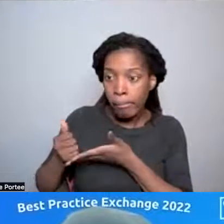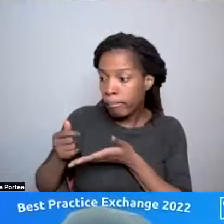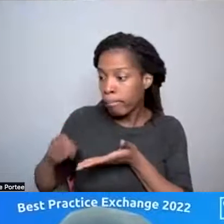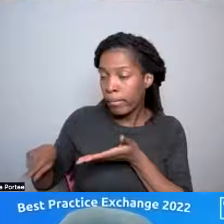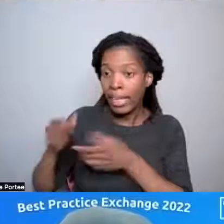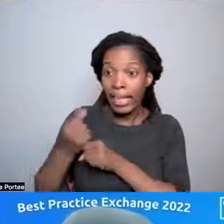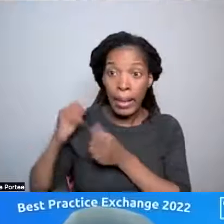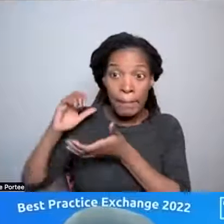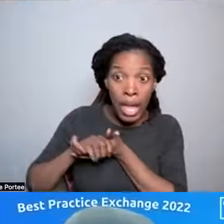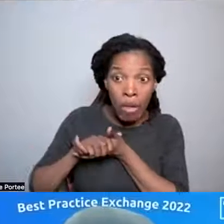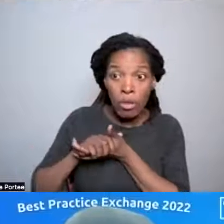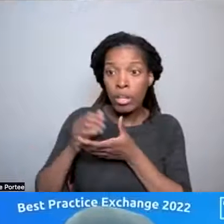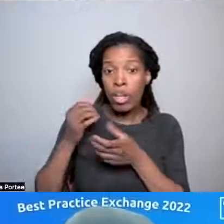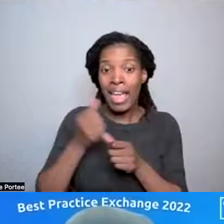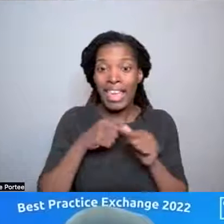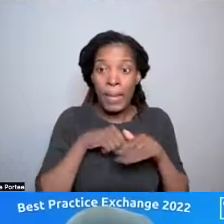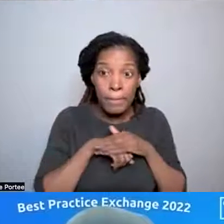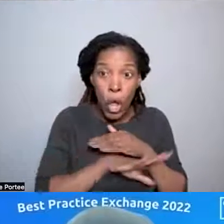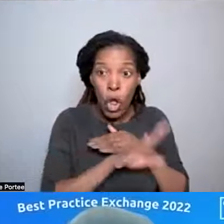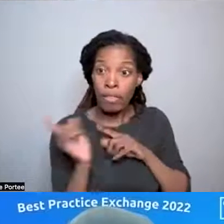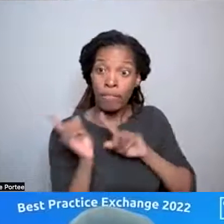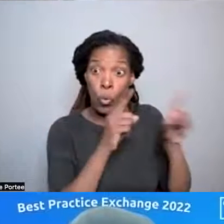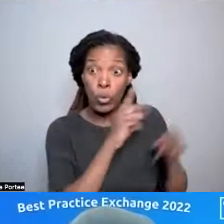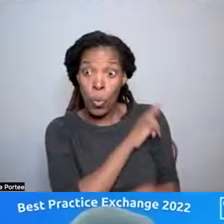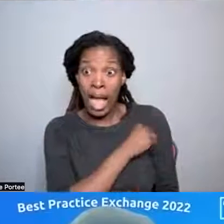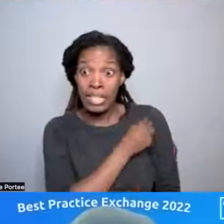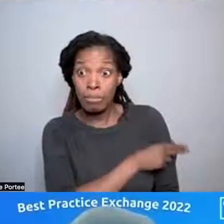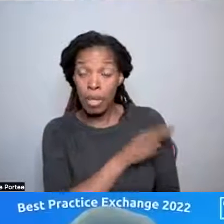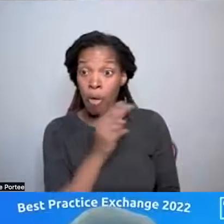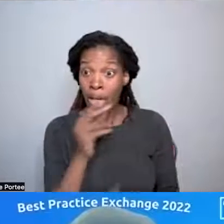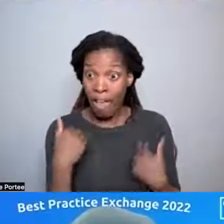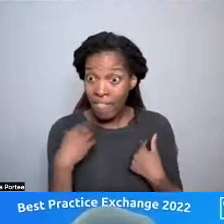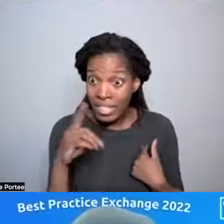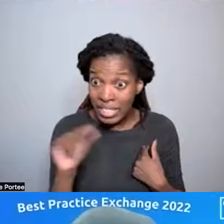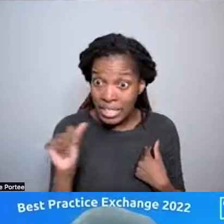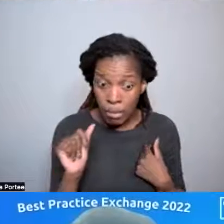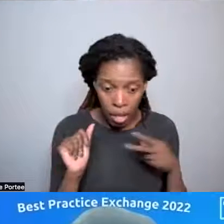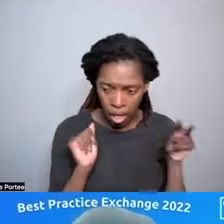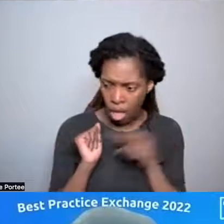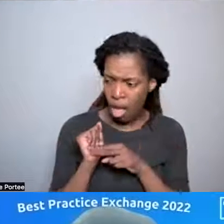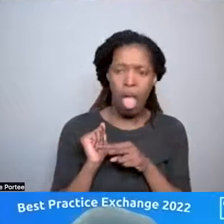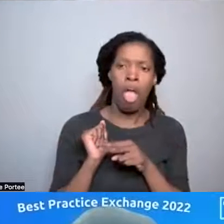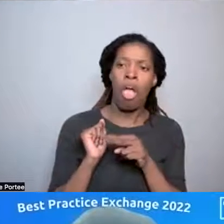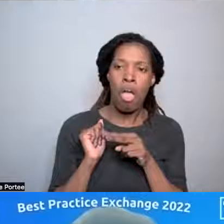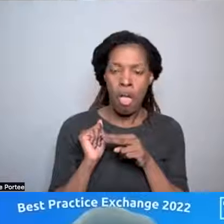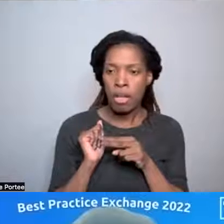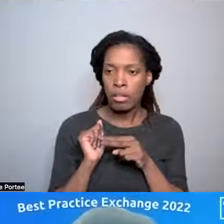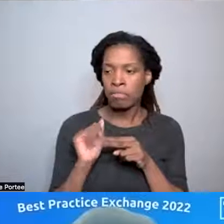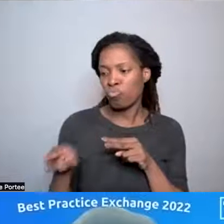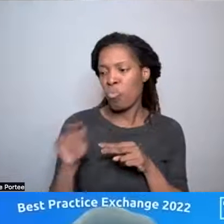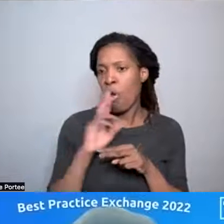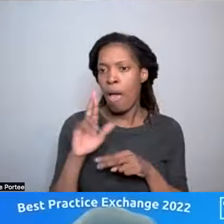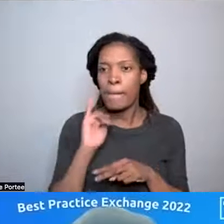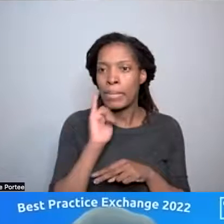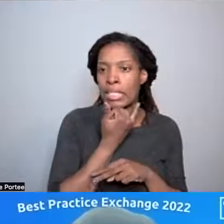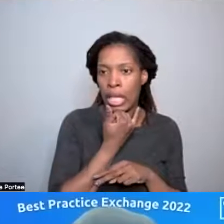to give birth. When you visit a hospital, you are seen as if you have done another mistake.